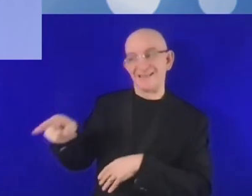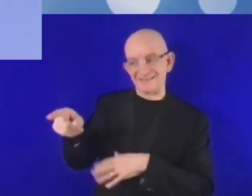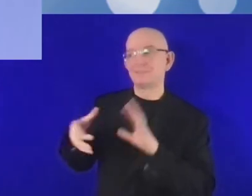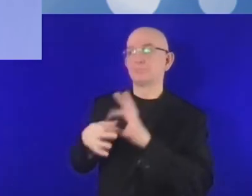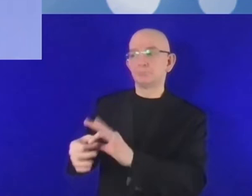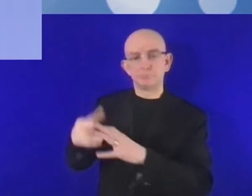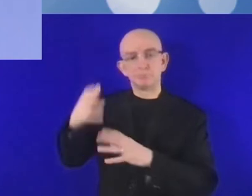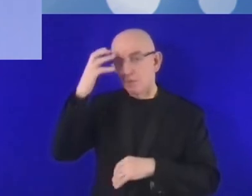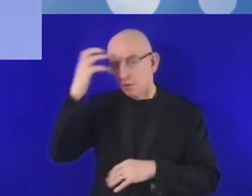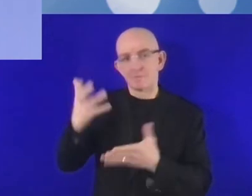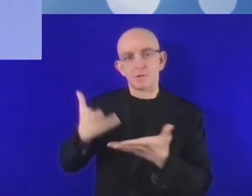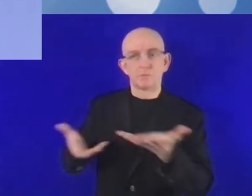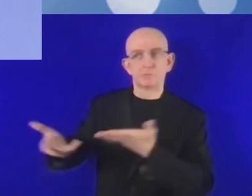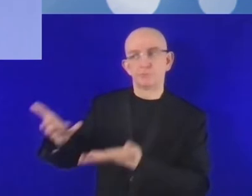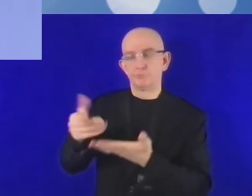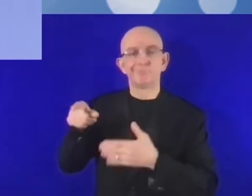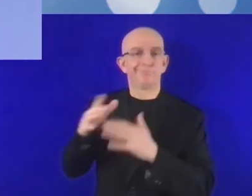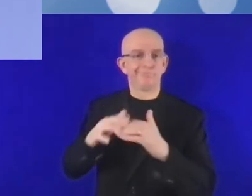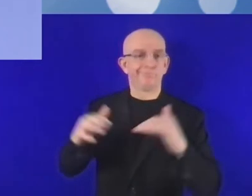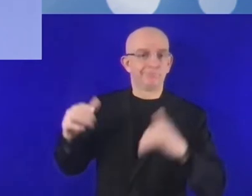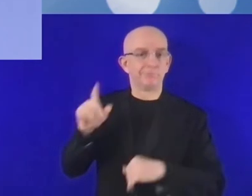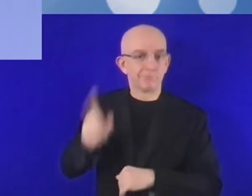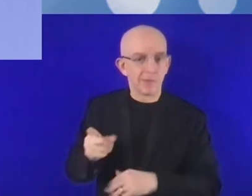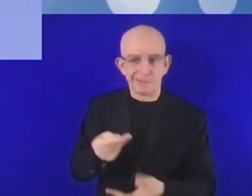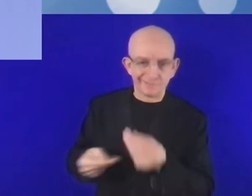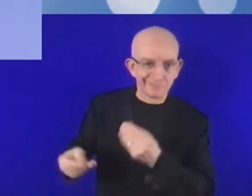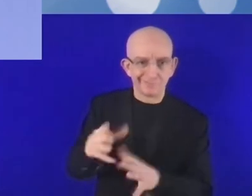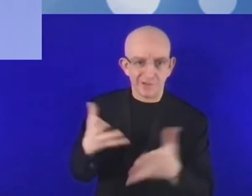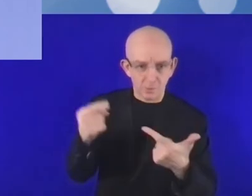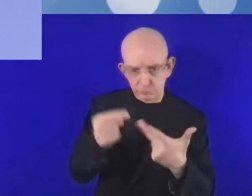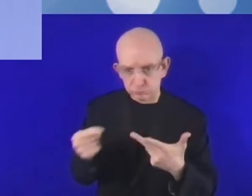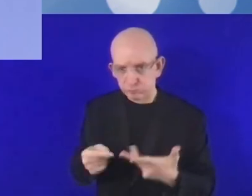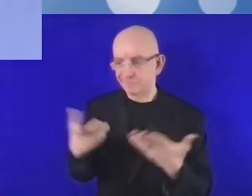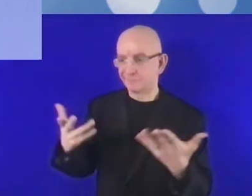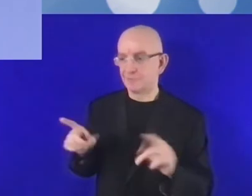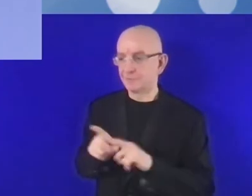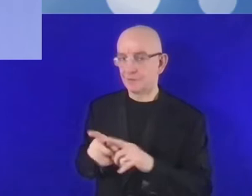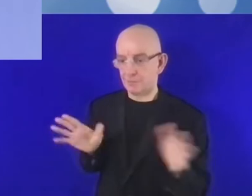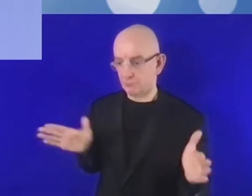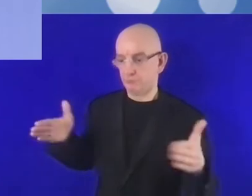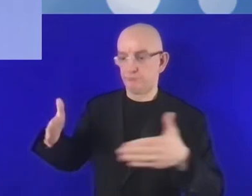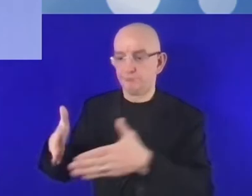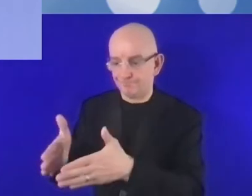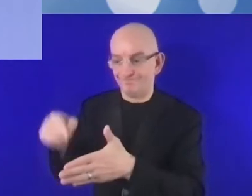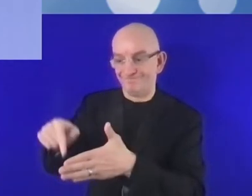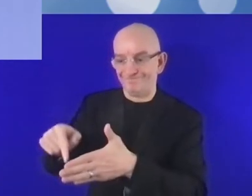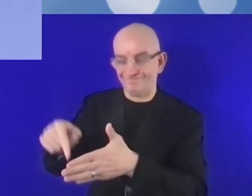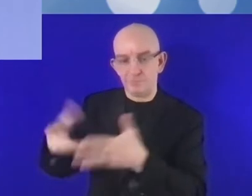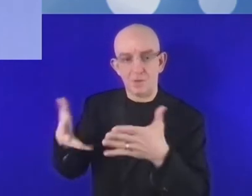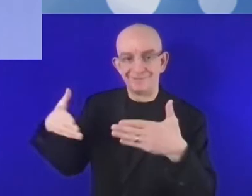innovative businesses the establishment of the innovation faint and its disbursement so we need to